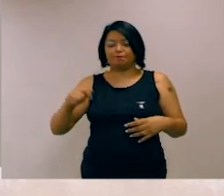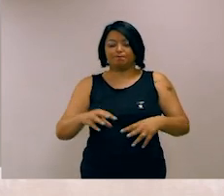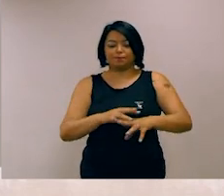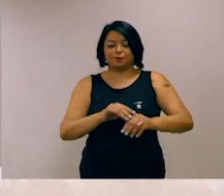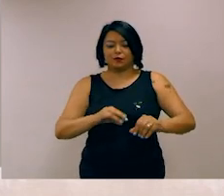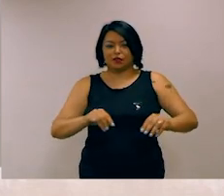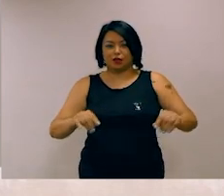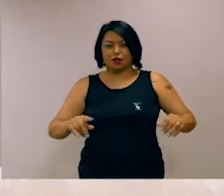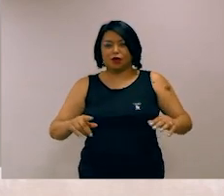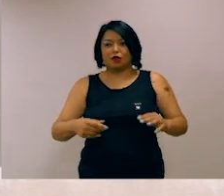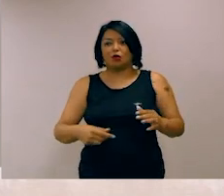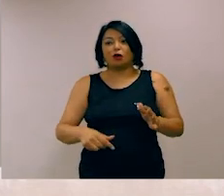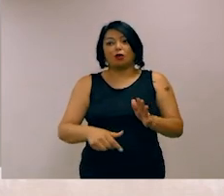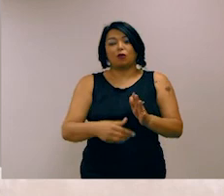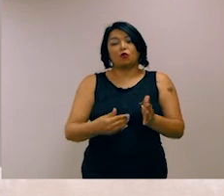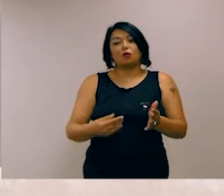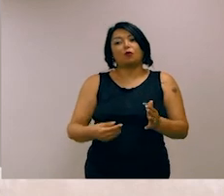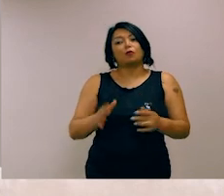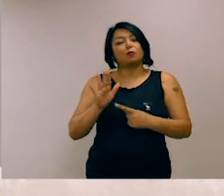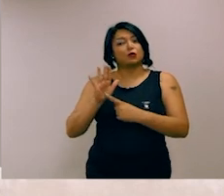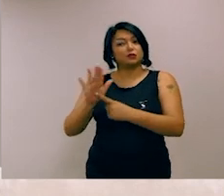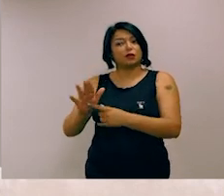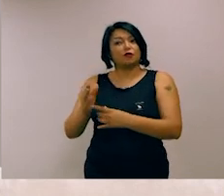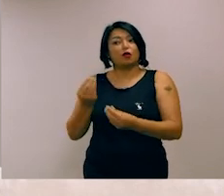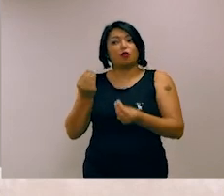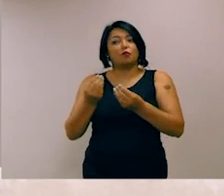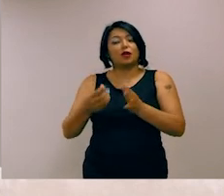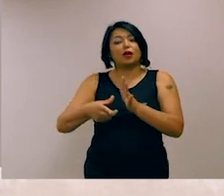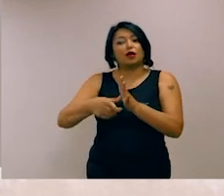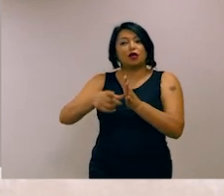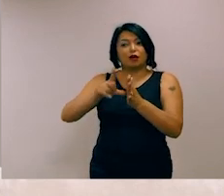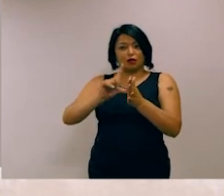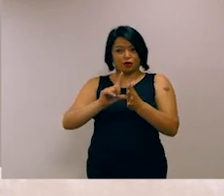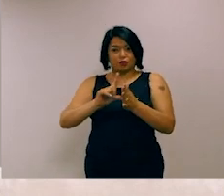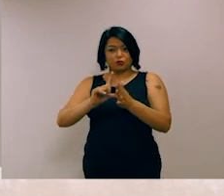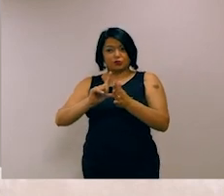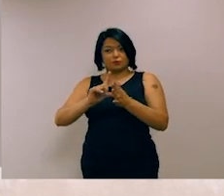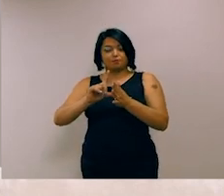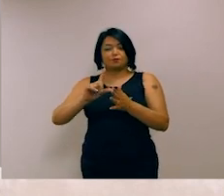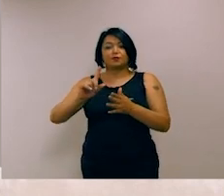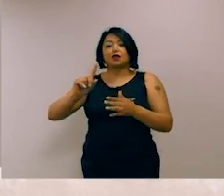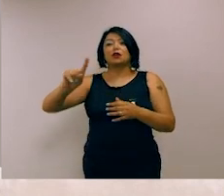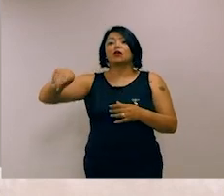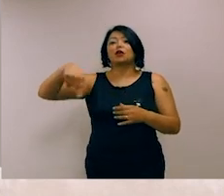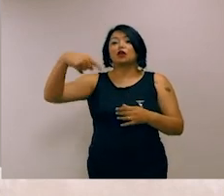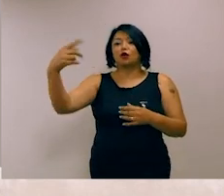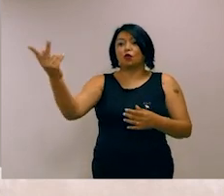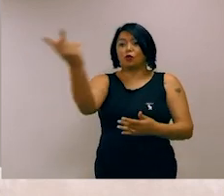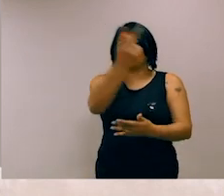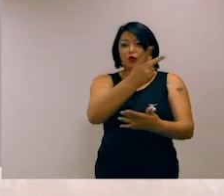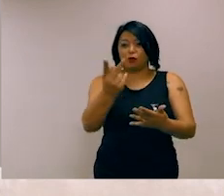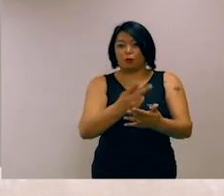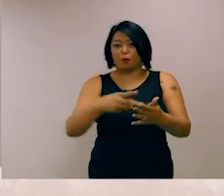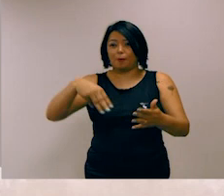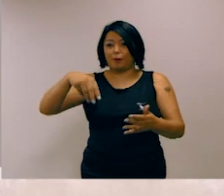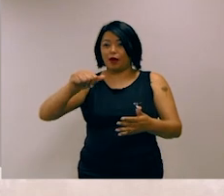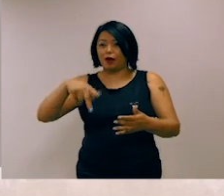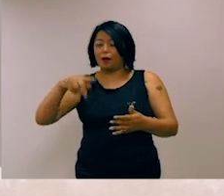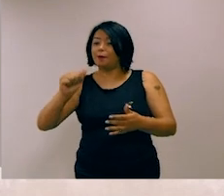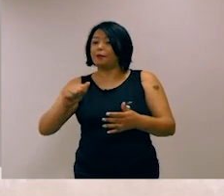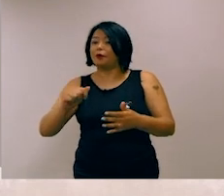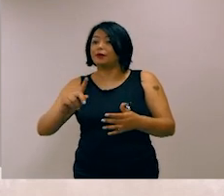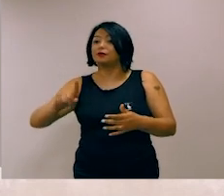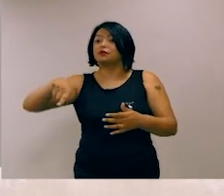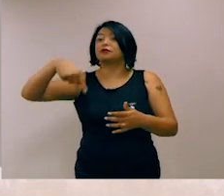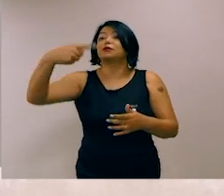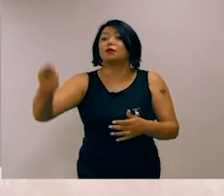2 with level curves, and before the breaking of the dams, and another one that would be